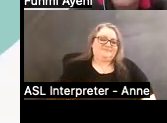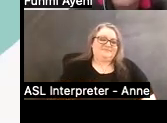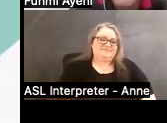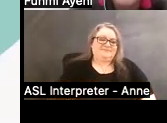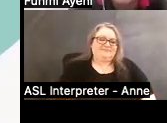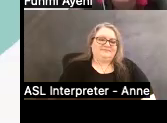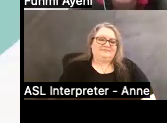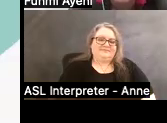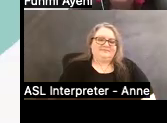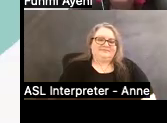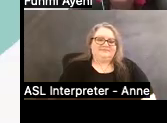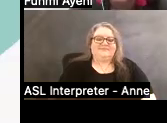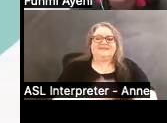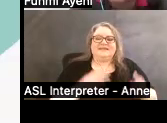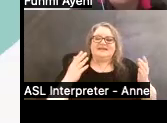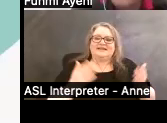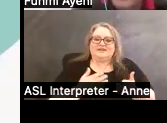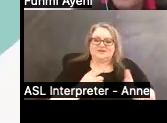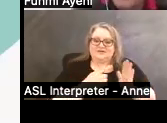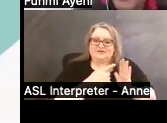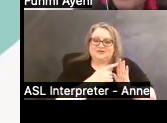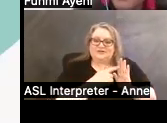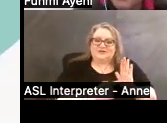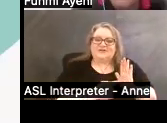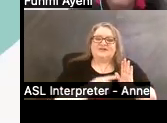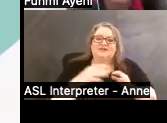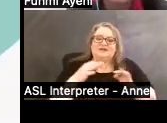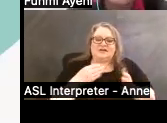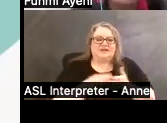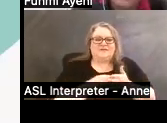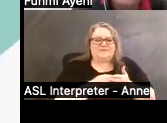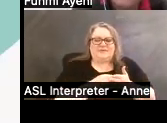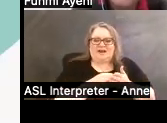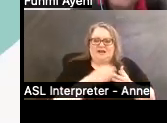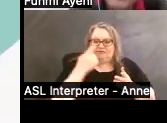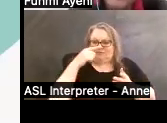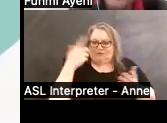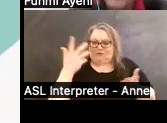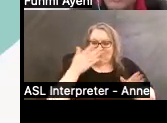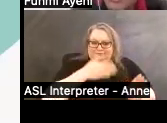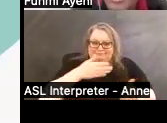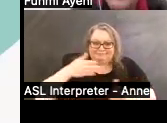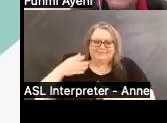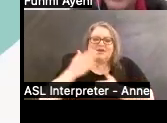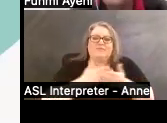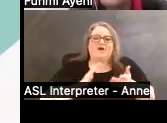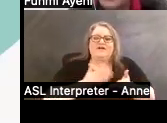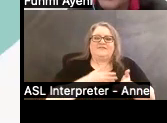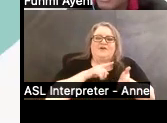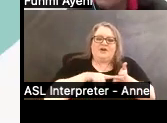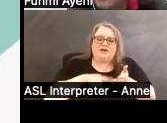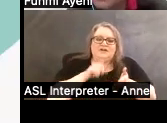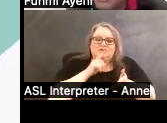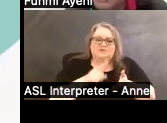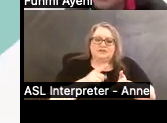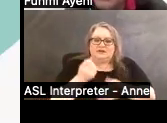And so here we're starting to get into what did all that money go towards? Part of our tracking was really trying to understand